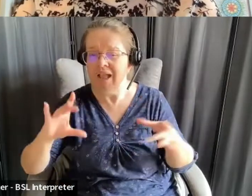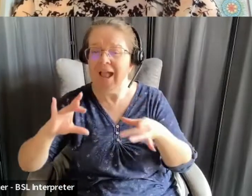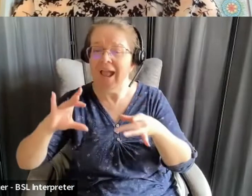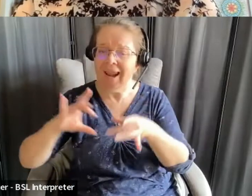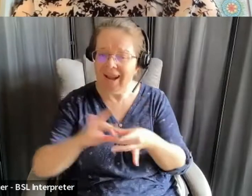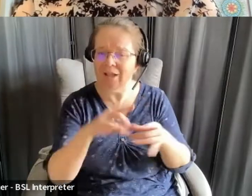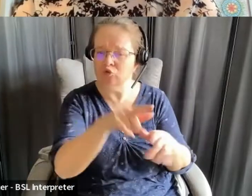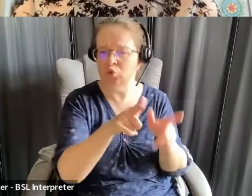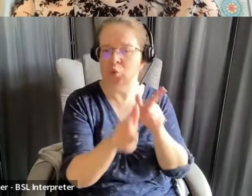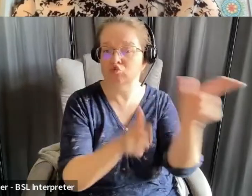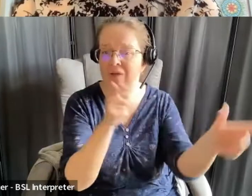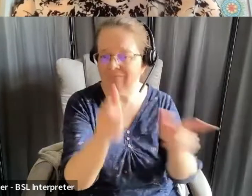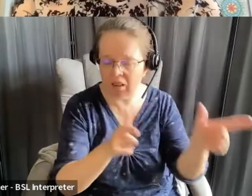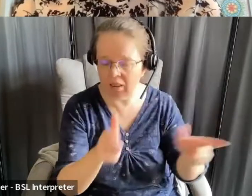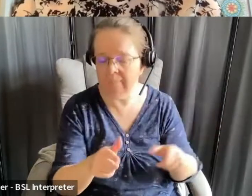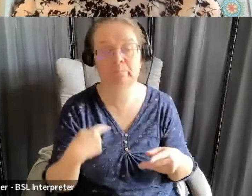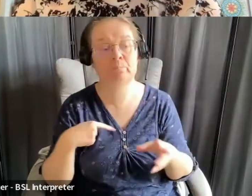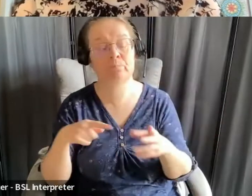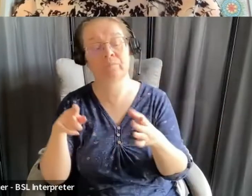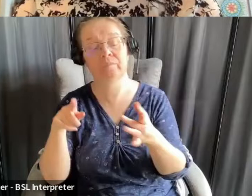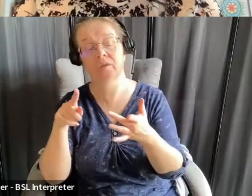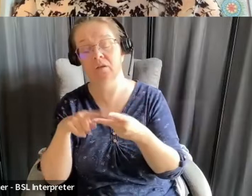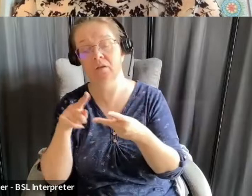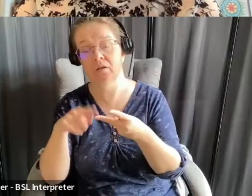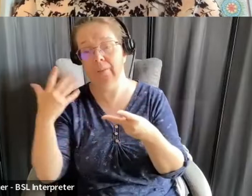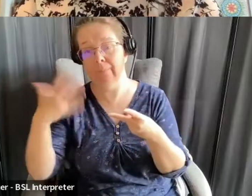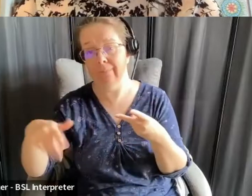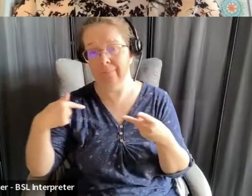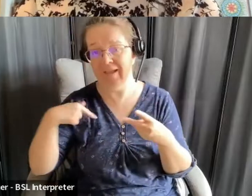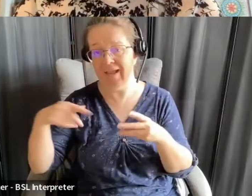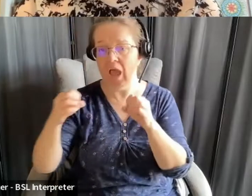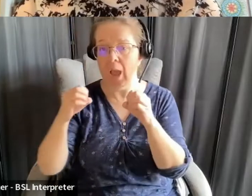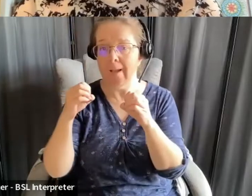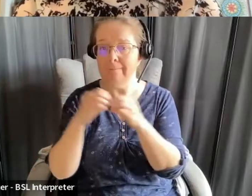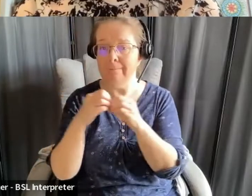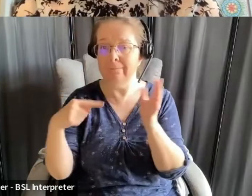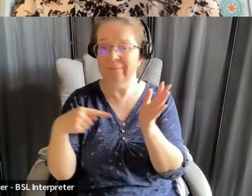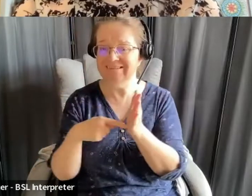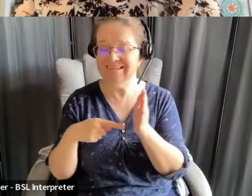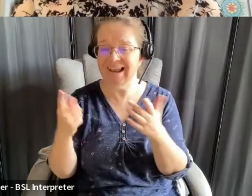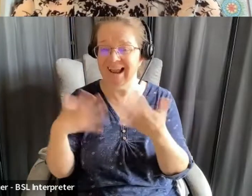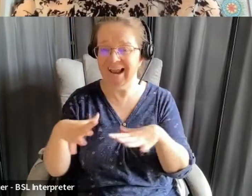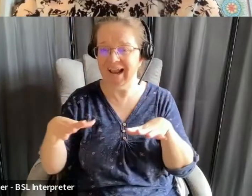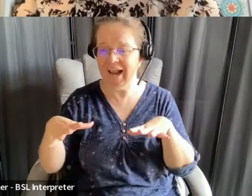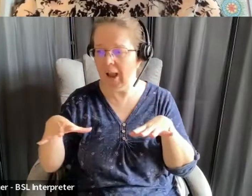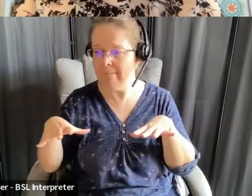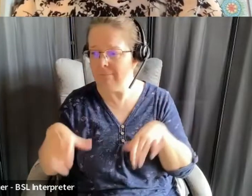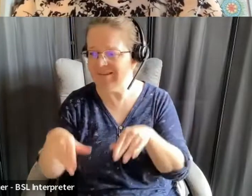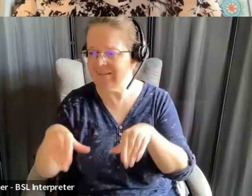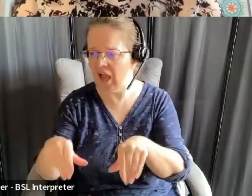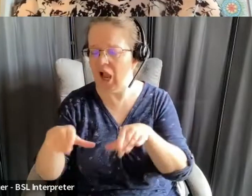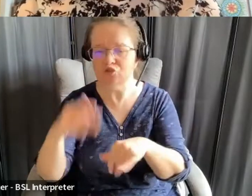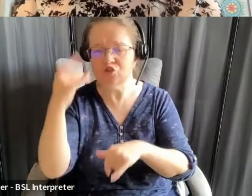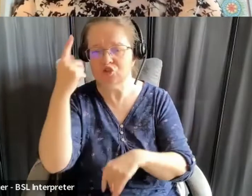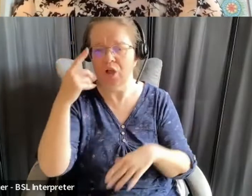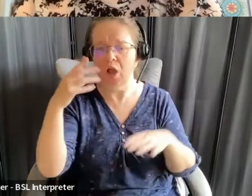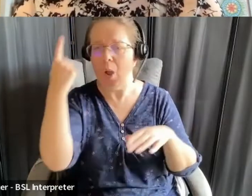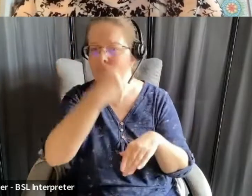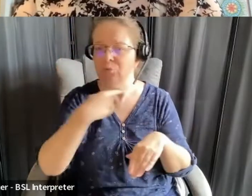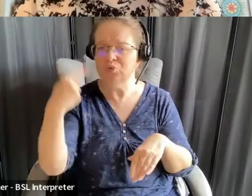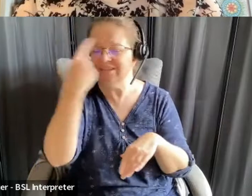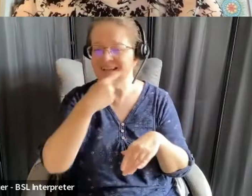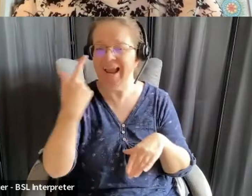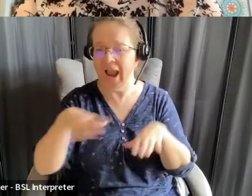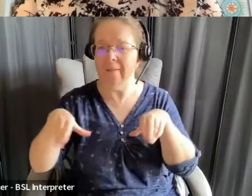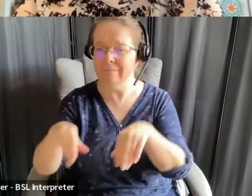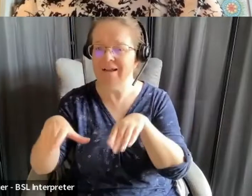travel. And I also went and studied beauty and massage in about 10-15 years ago